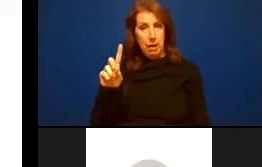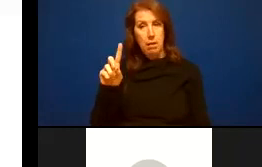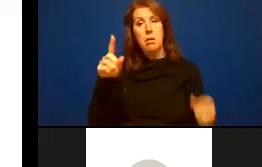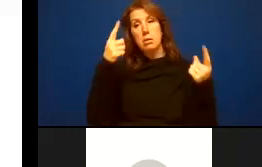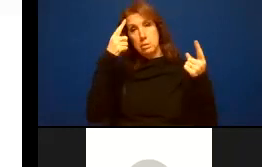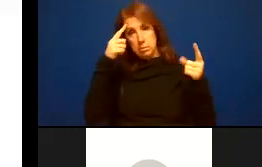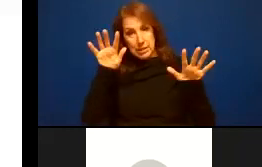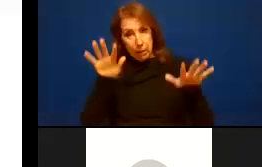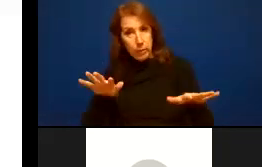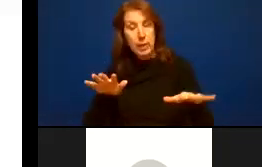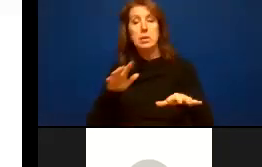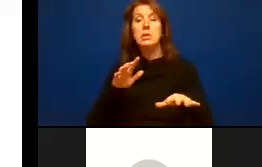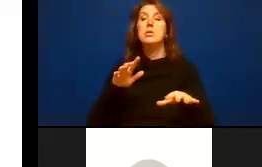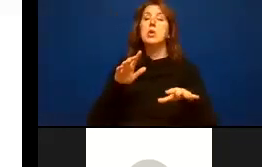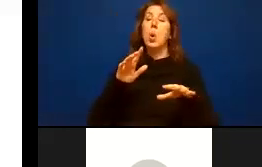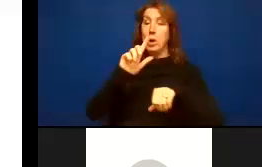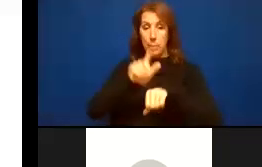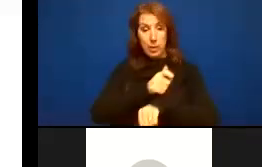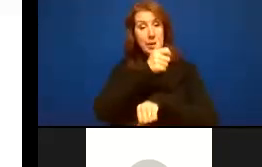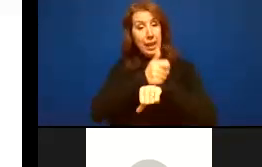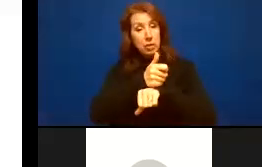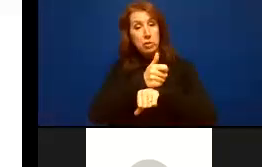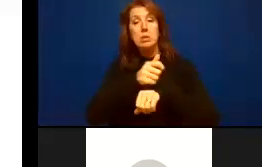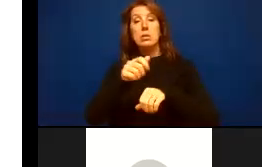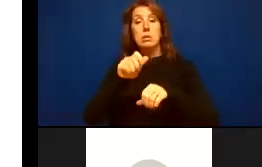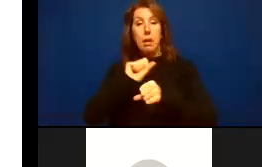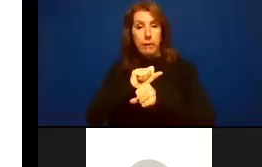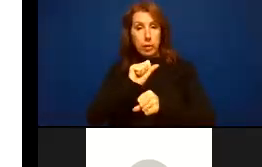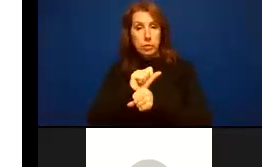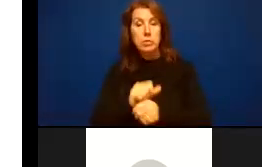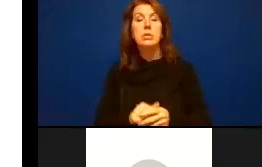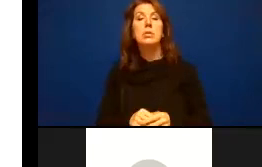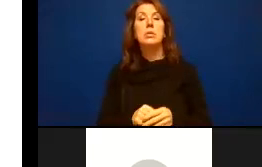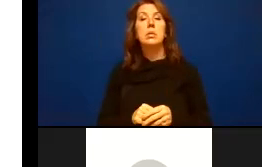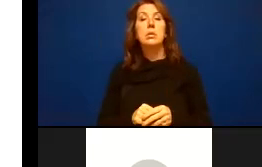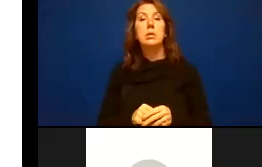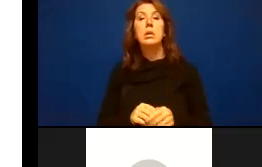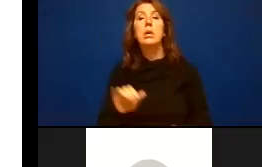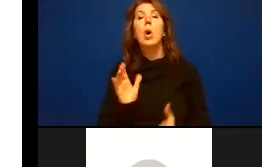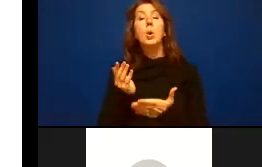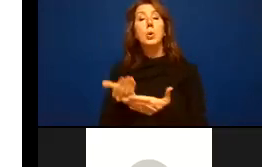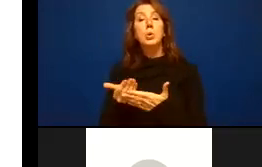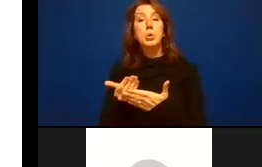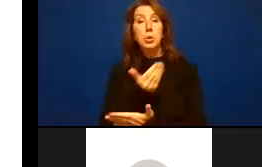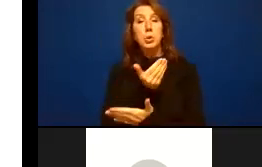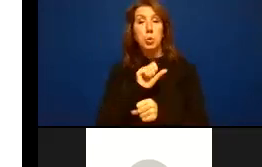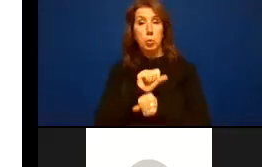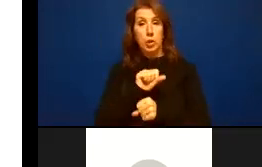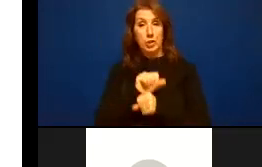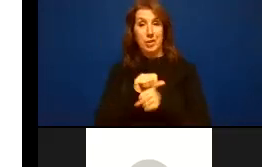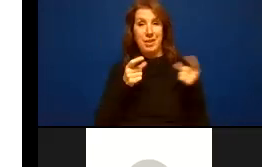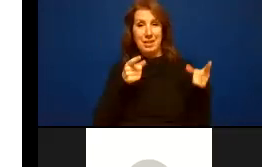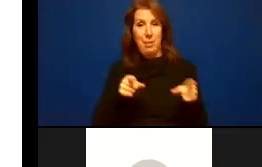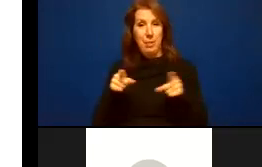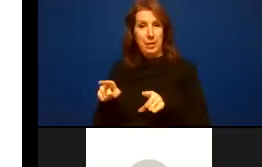Olmstead implementation efforts, as well as you know, some new work that has been done, even